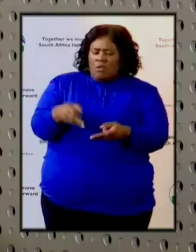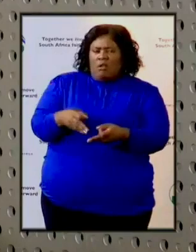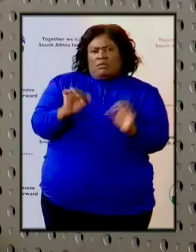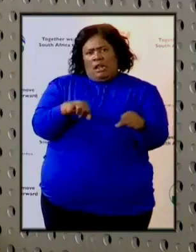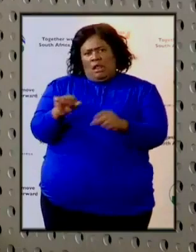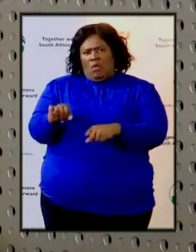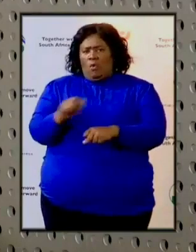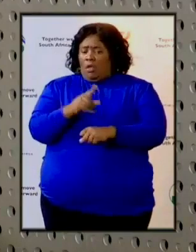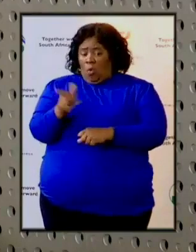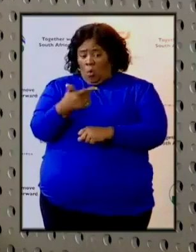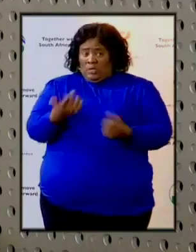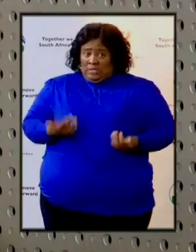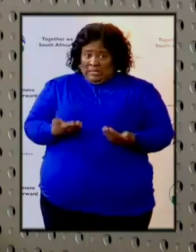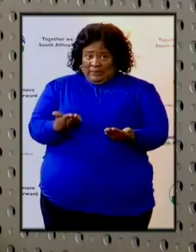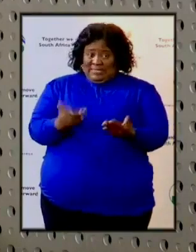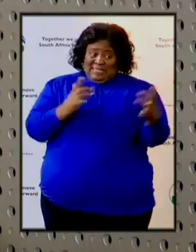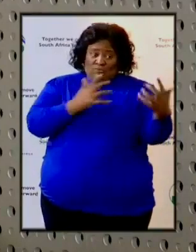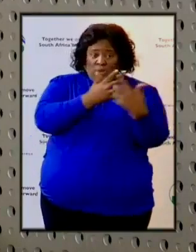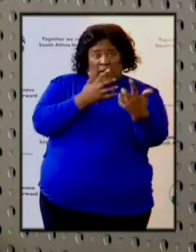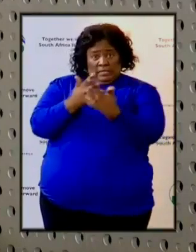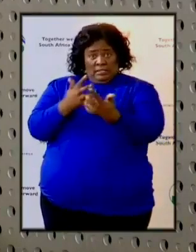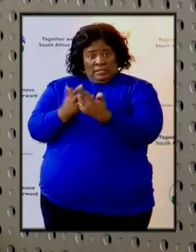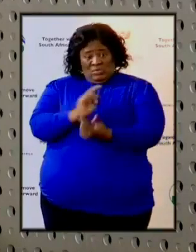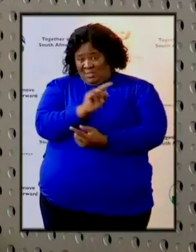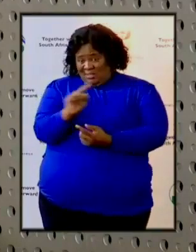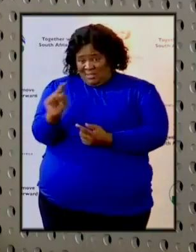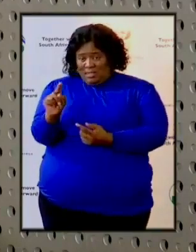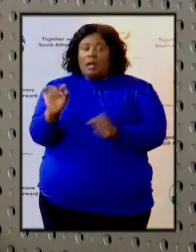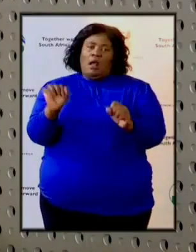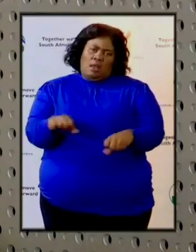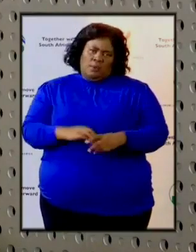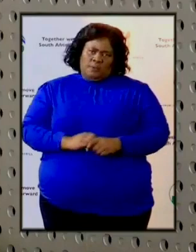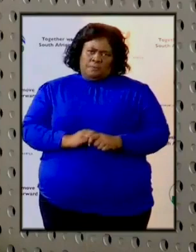the services that relate to funerals are allowed.